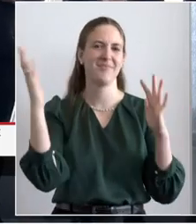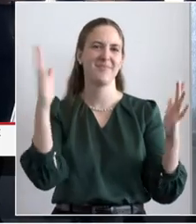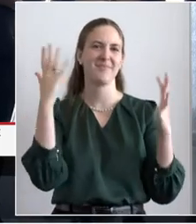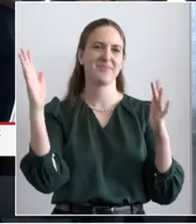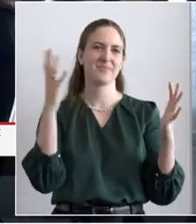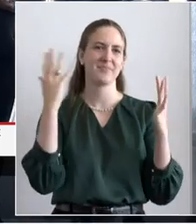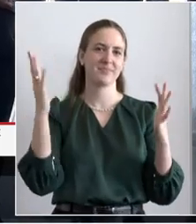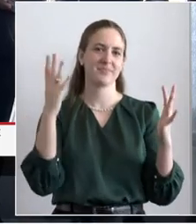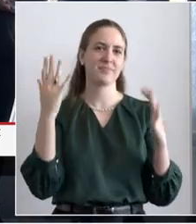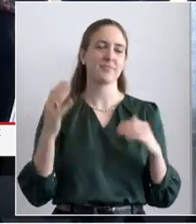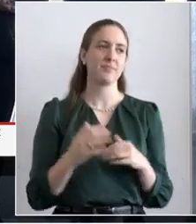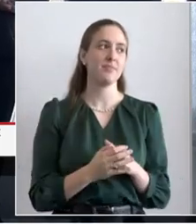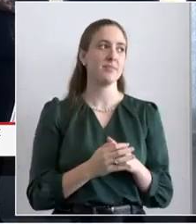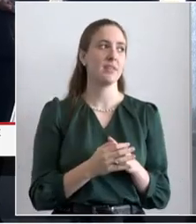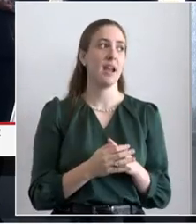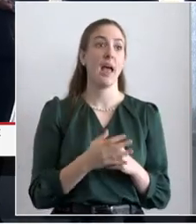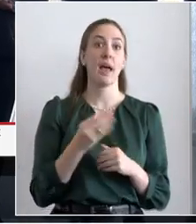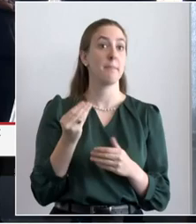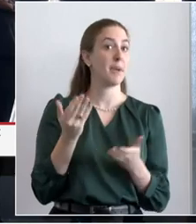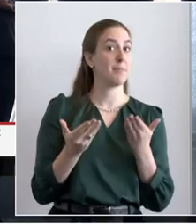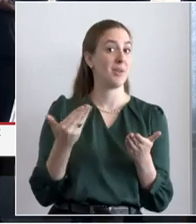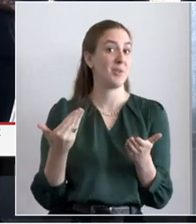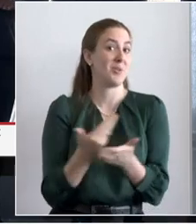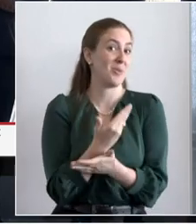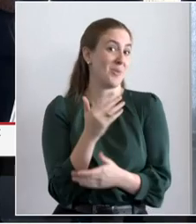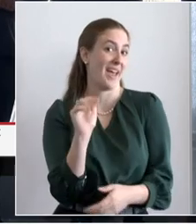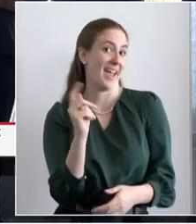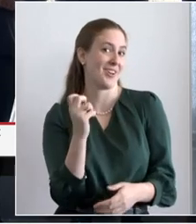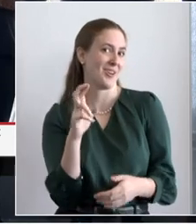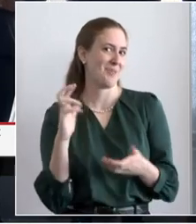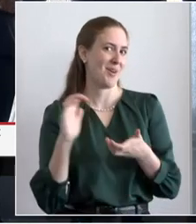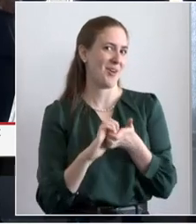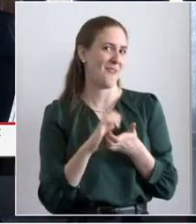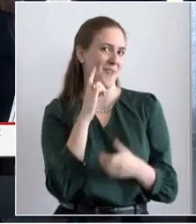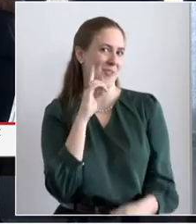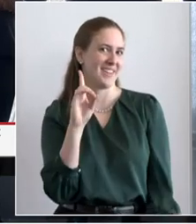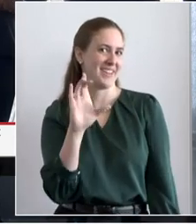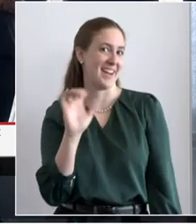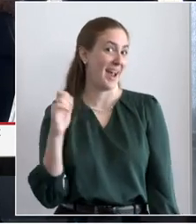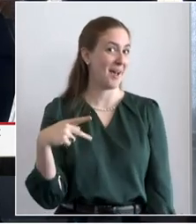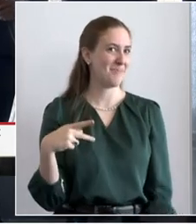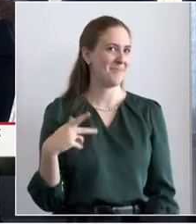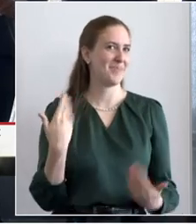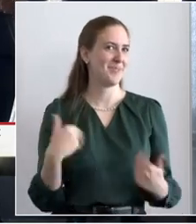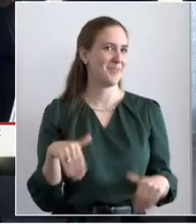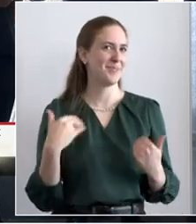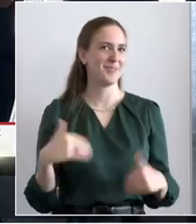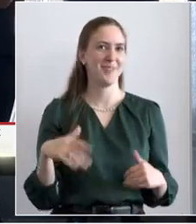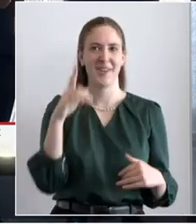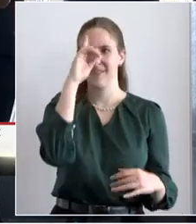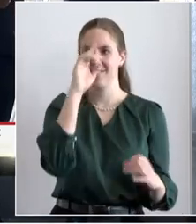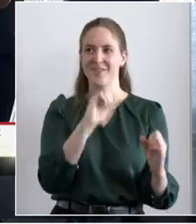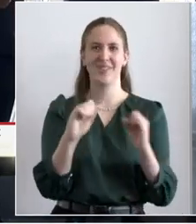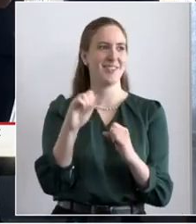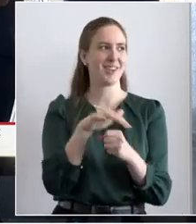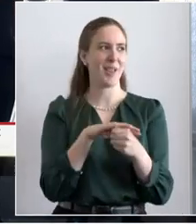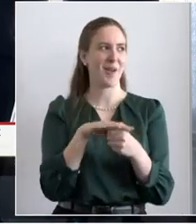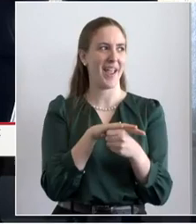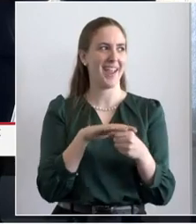And perhaps a new anchor partner for DCAP. A very strategic location